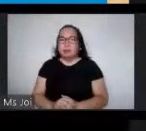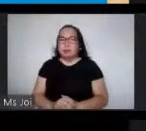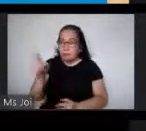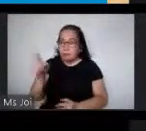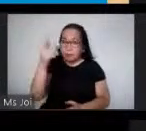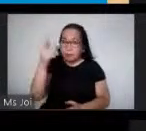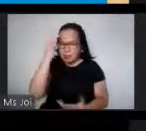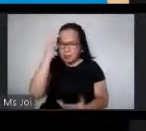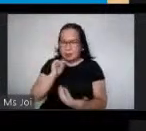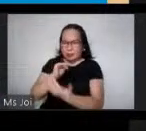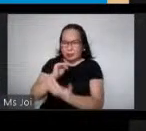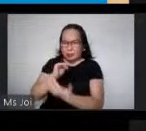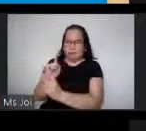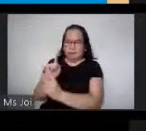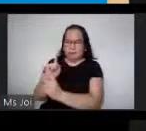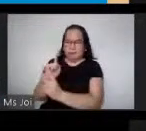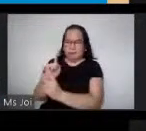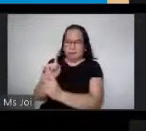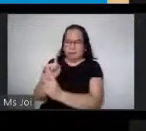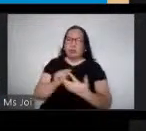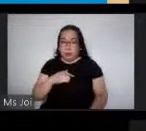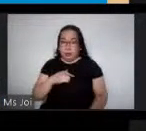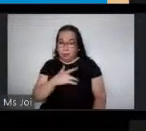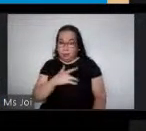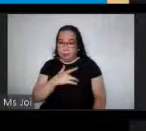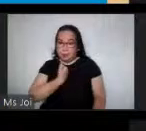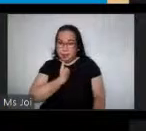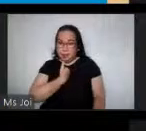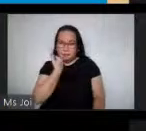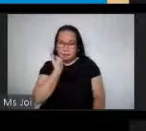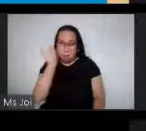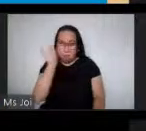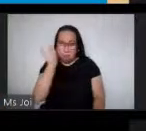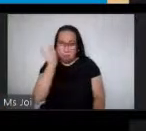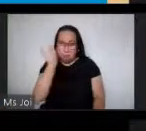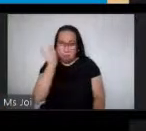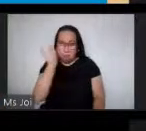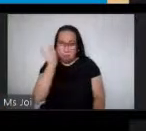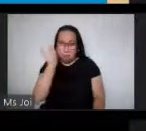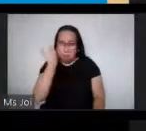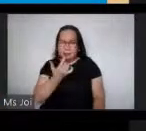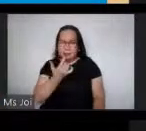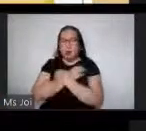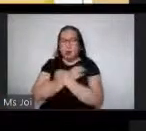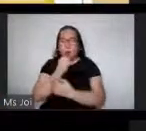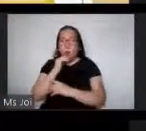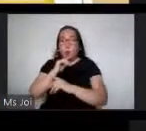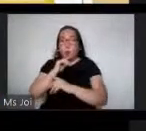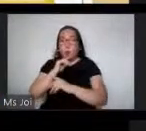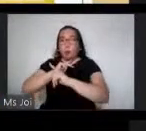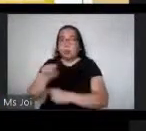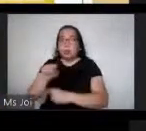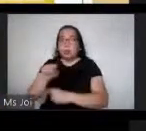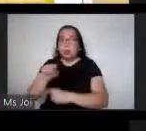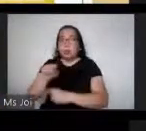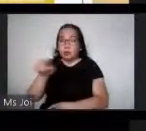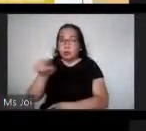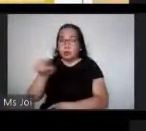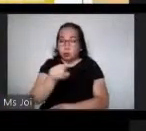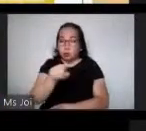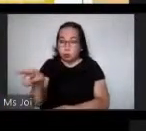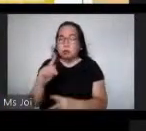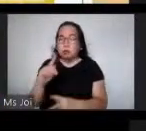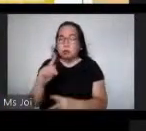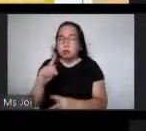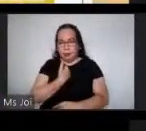kayo po ay may nararamdaman, huwag pumasok because you have to protect yourself workers and students. Now, when